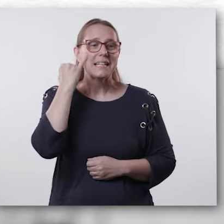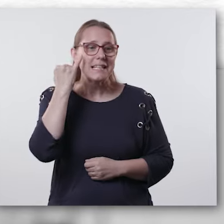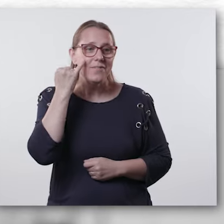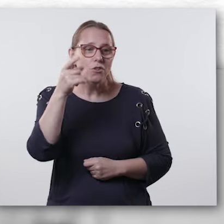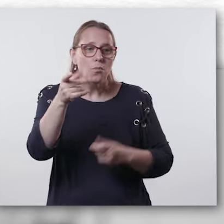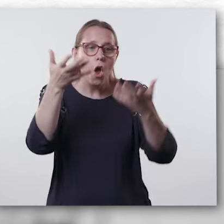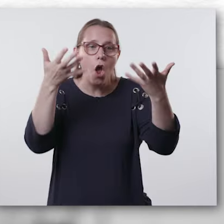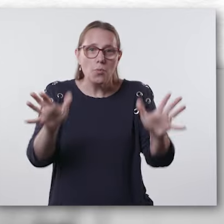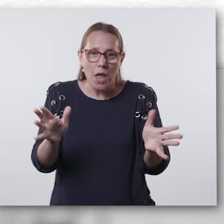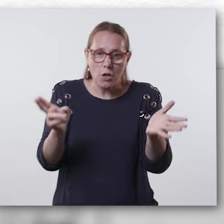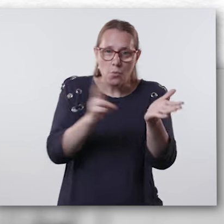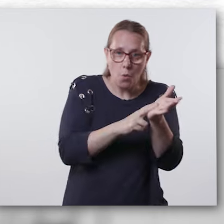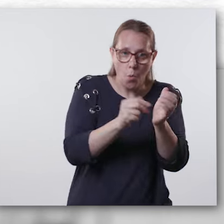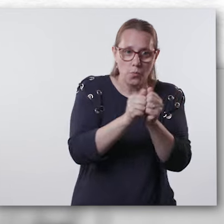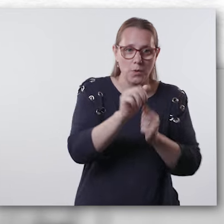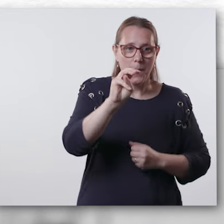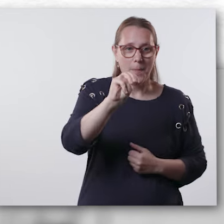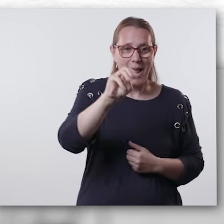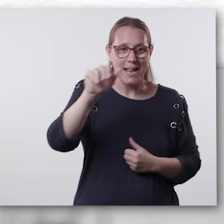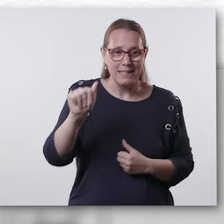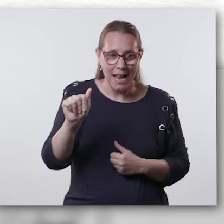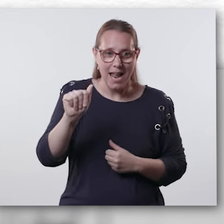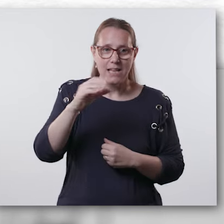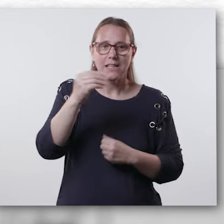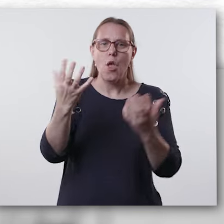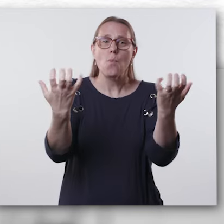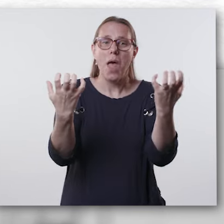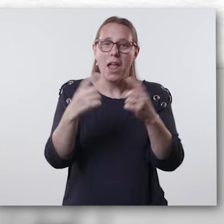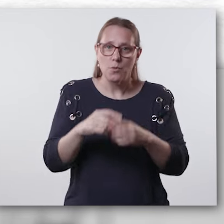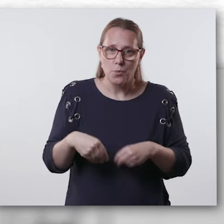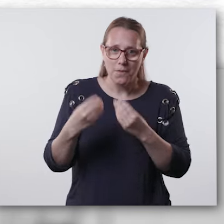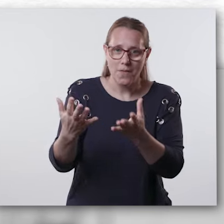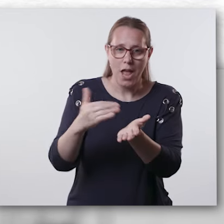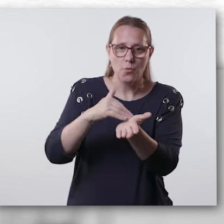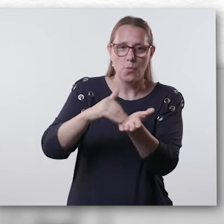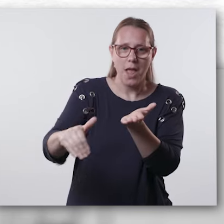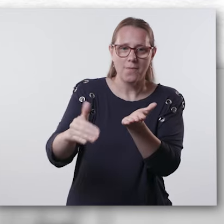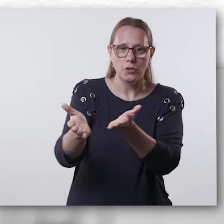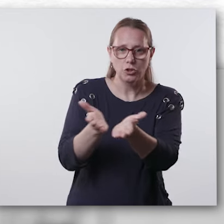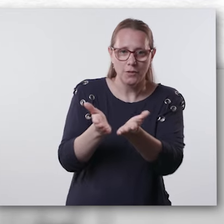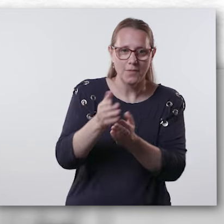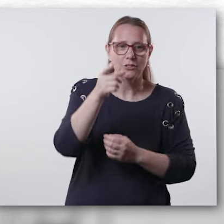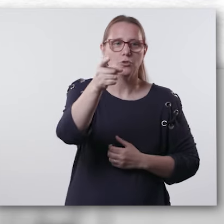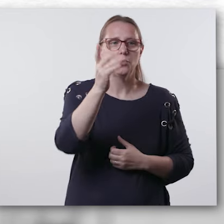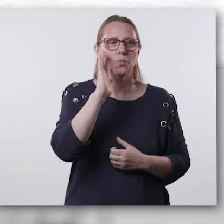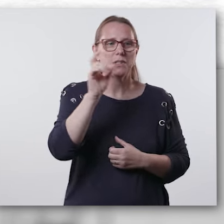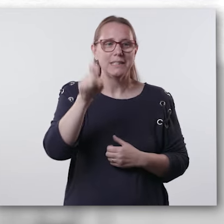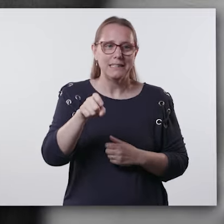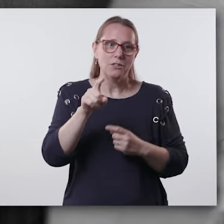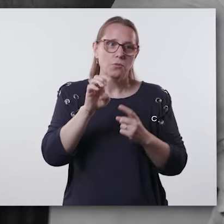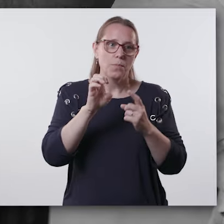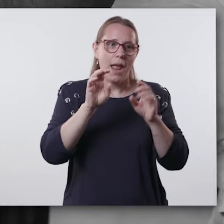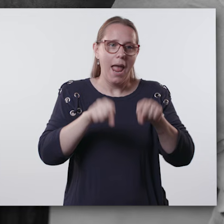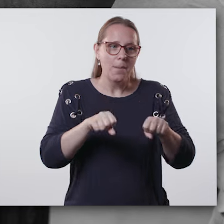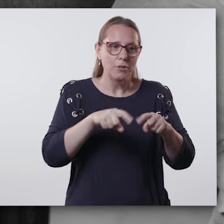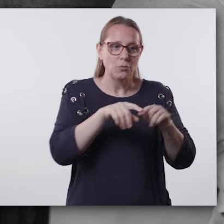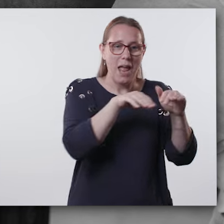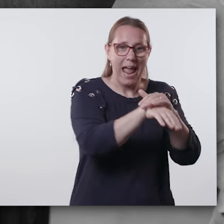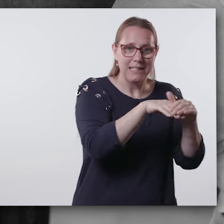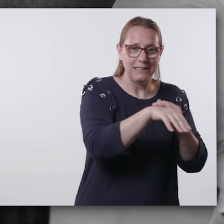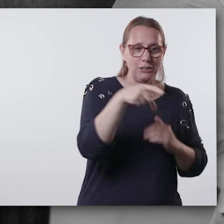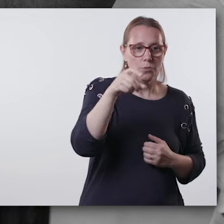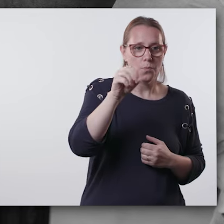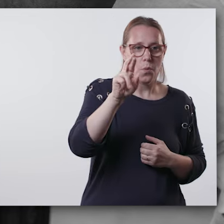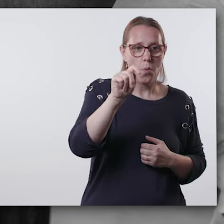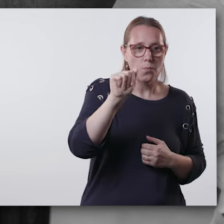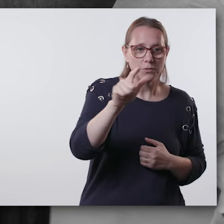If you are already enrolled with Medicaid and want to provide waiver services, you will be able to access the portal to add